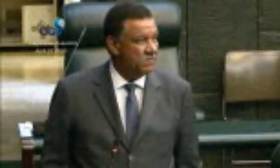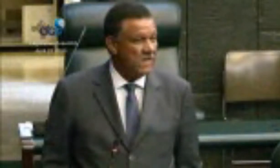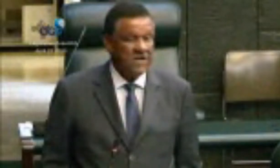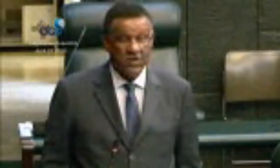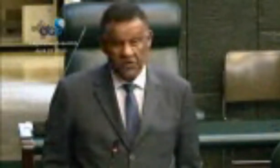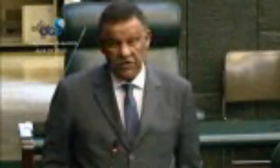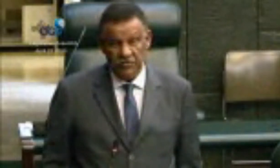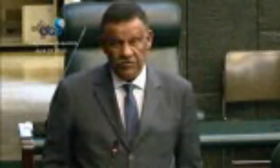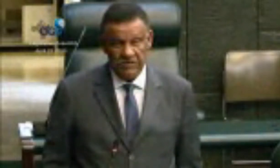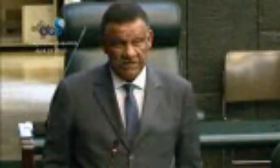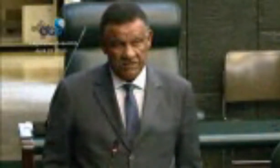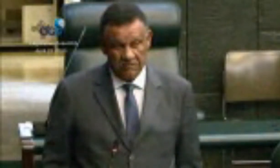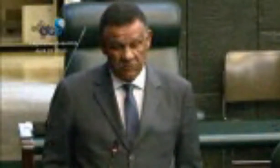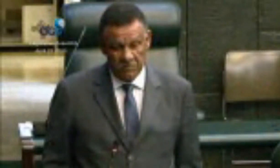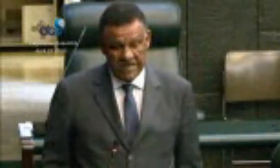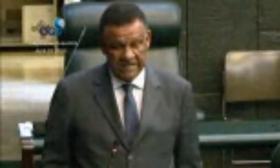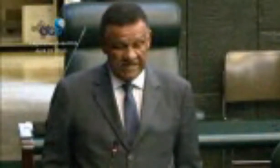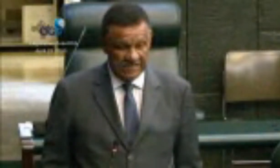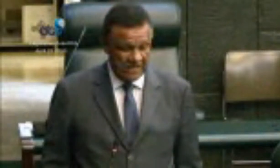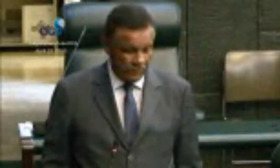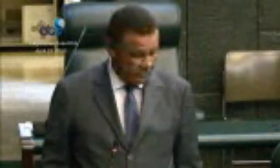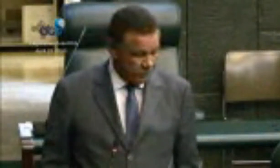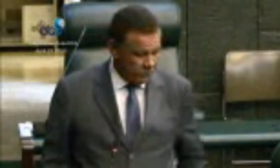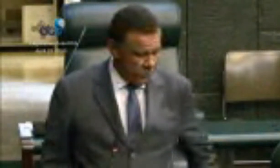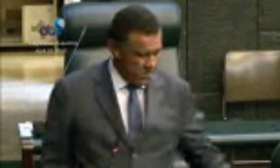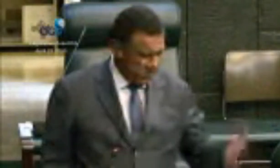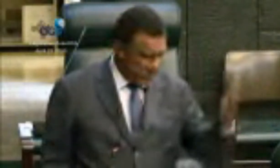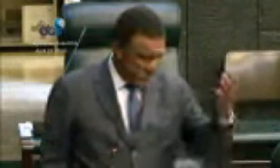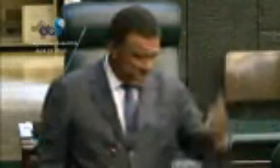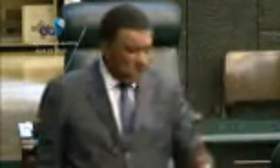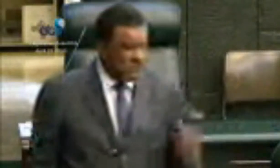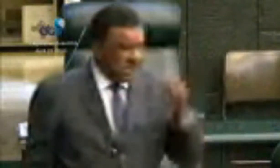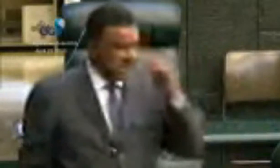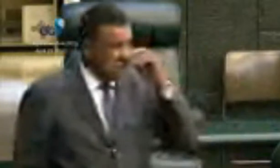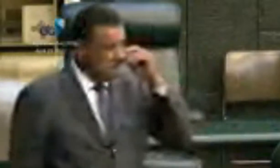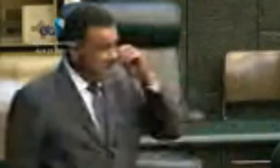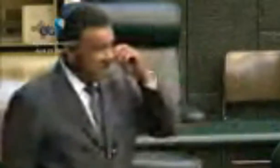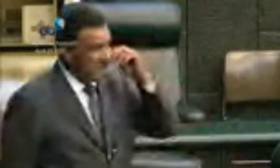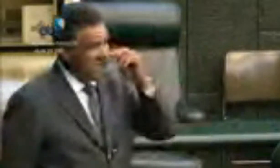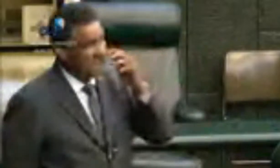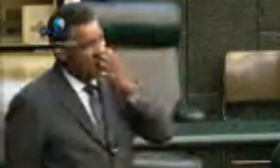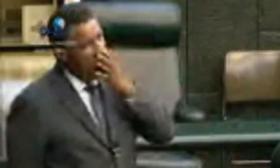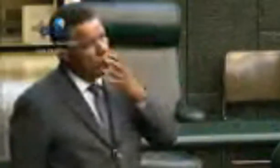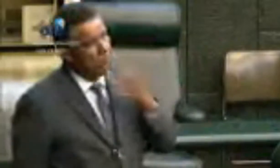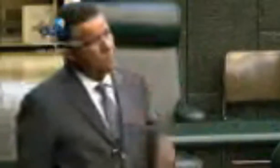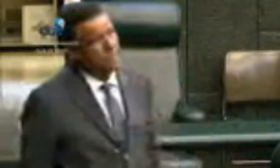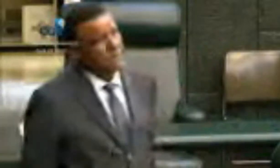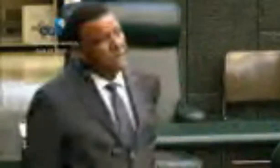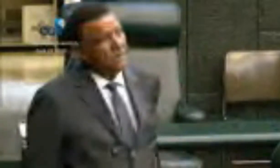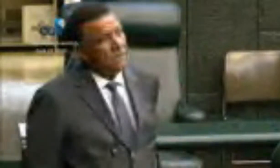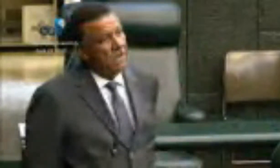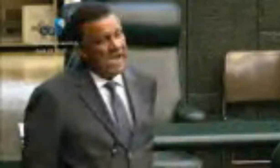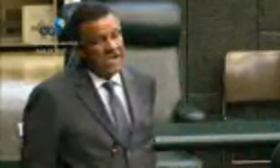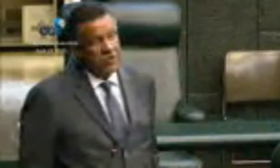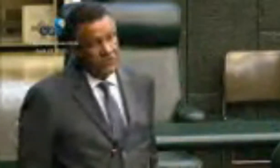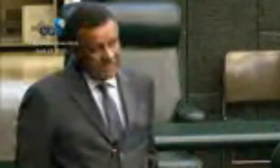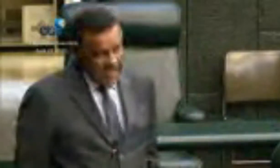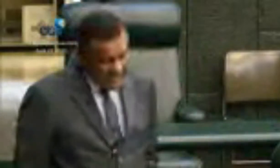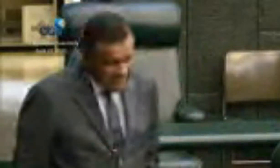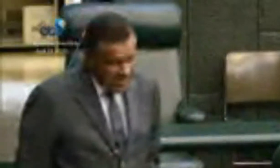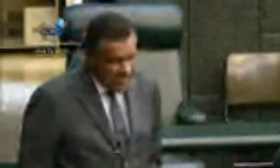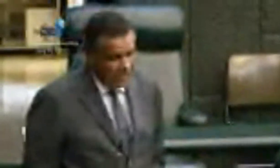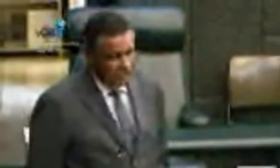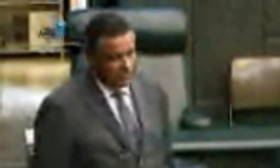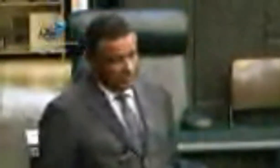it now. The government can mandate that now. I understand the hardship of sourcing